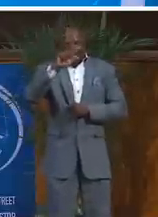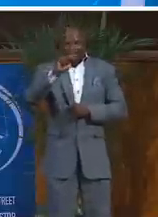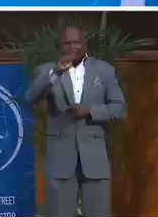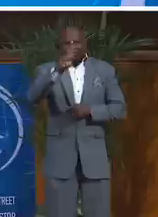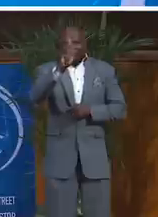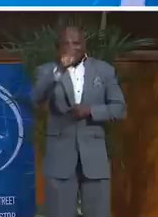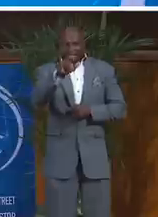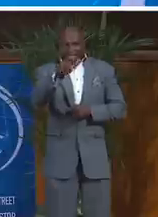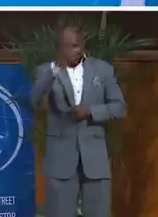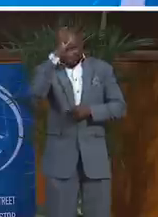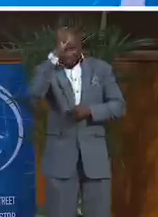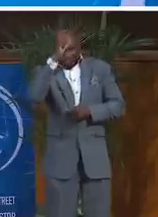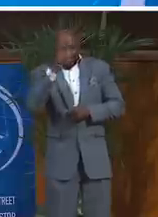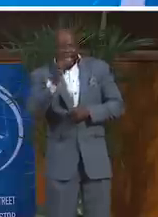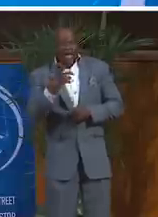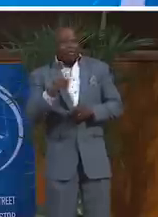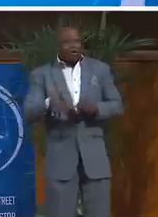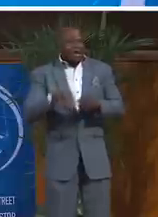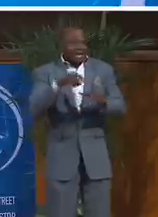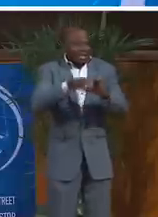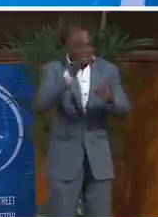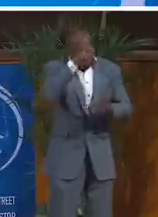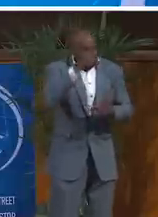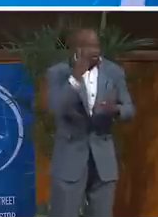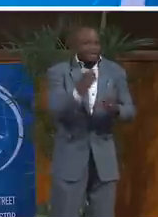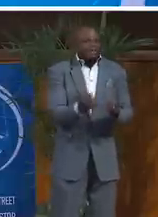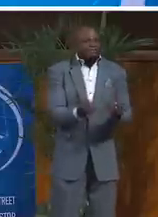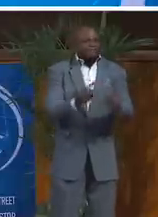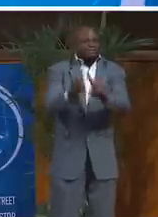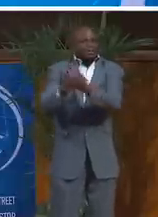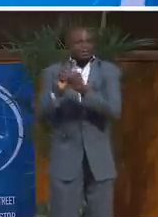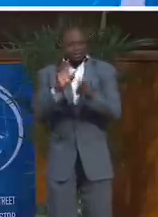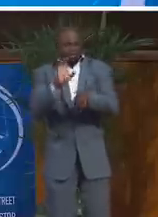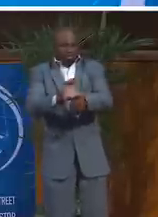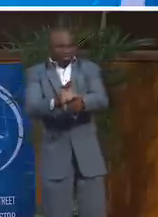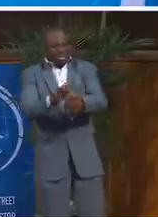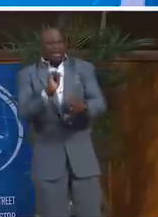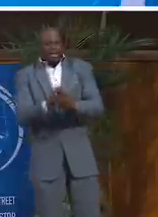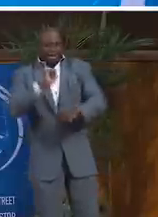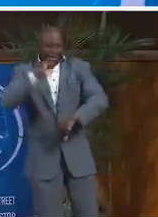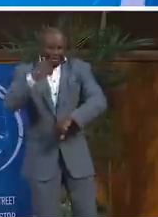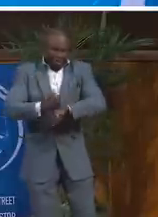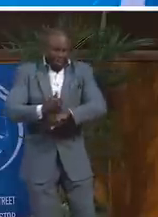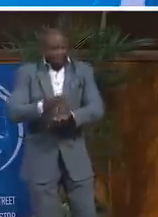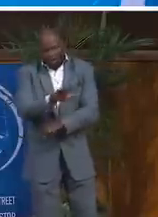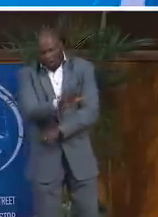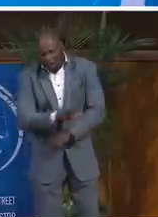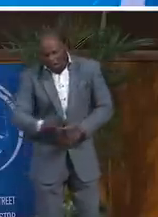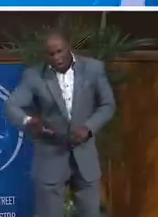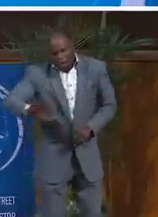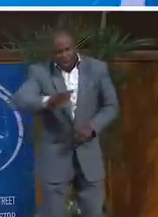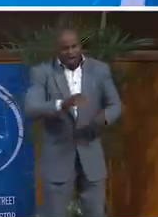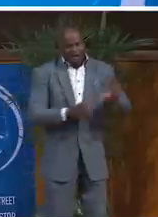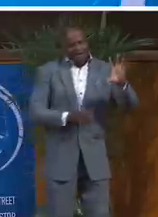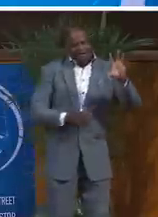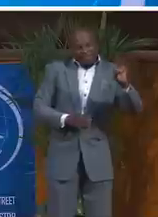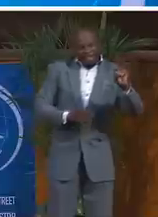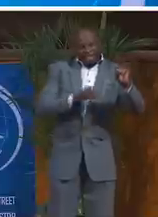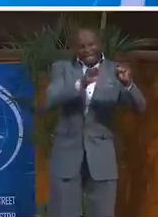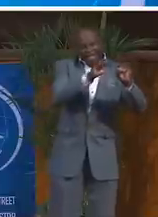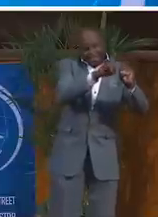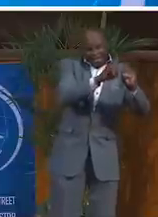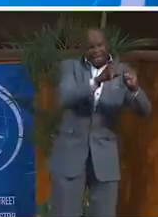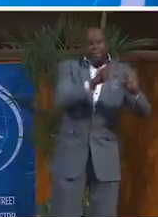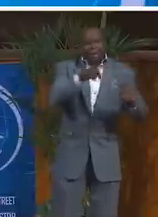Turkey, you will find a collection of churches that were established somewhere around 50 AD